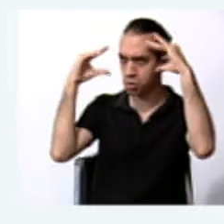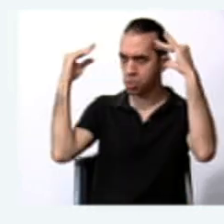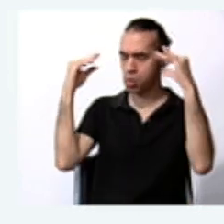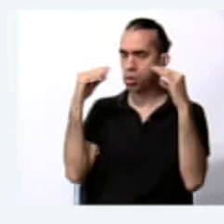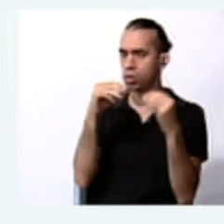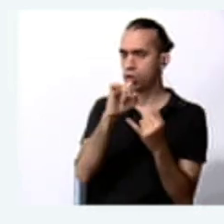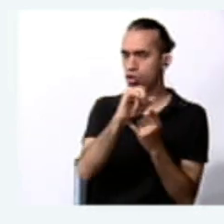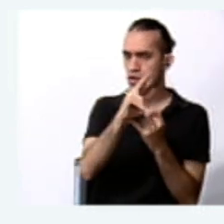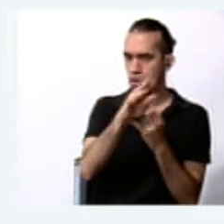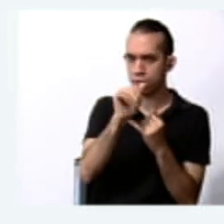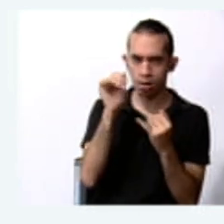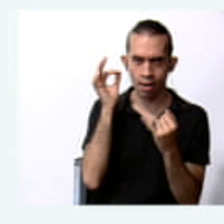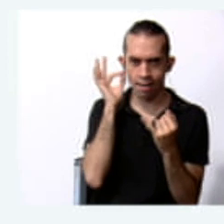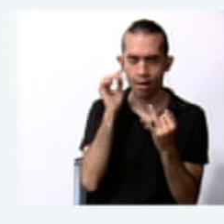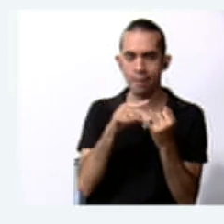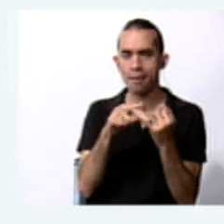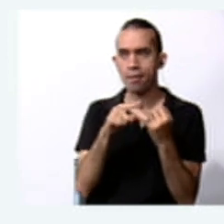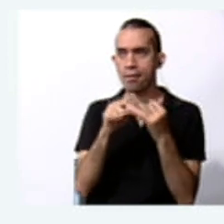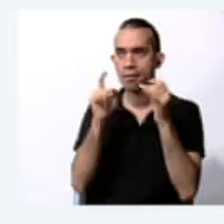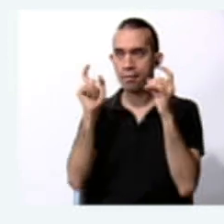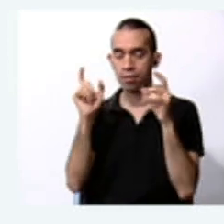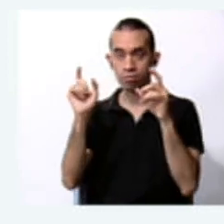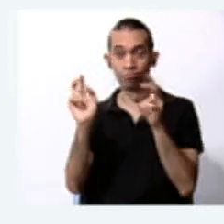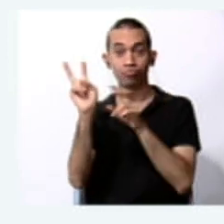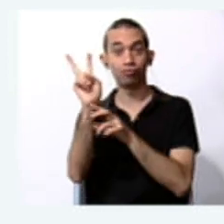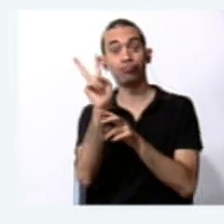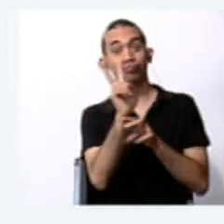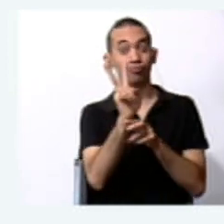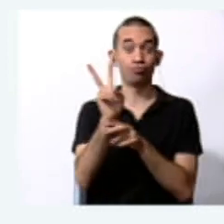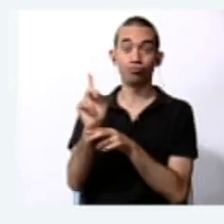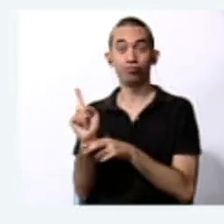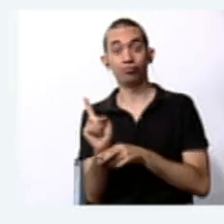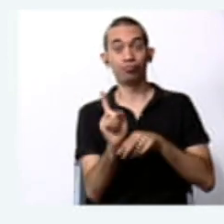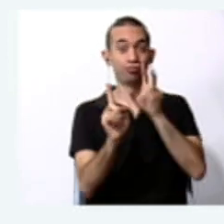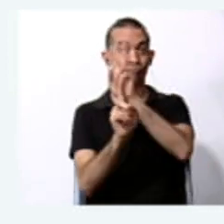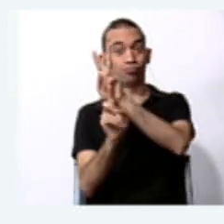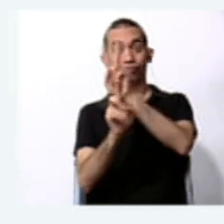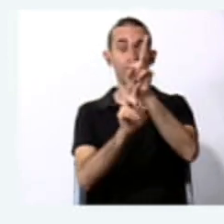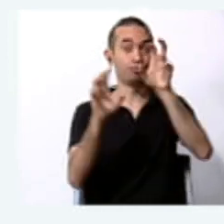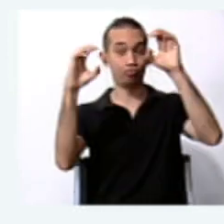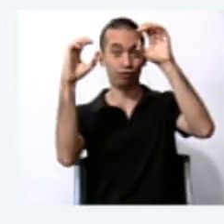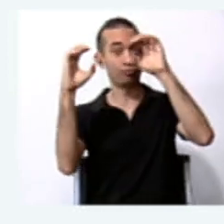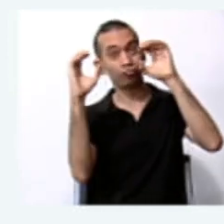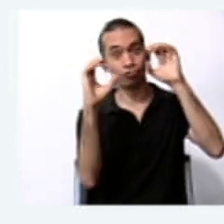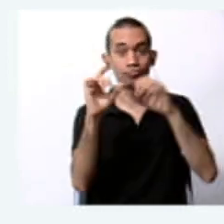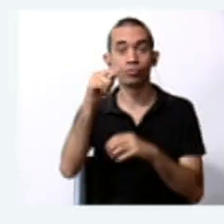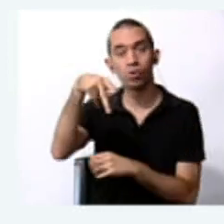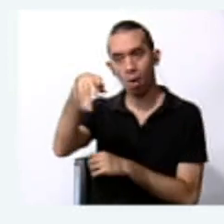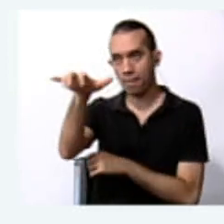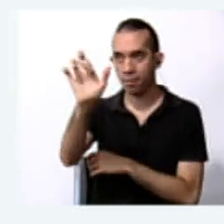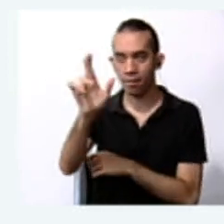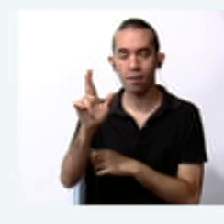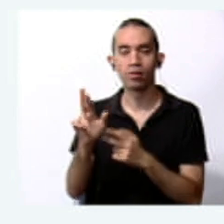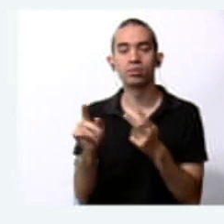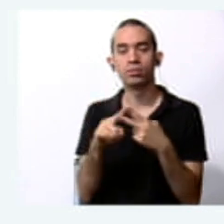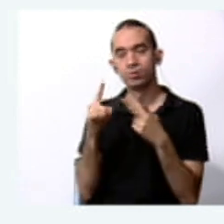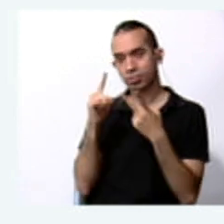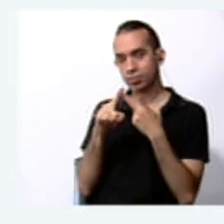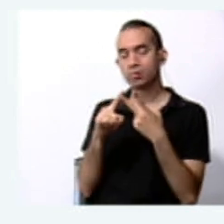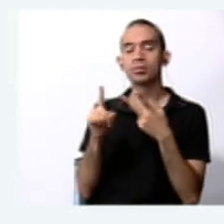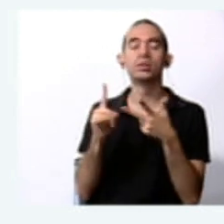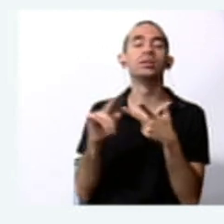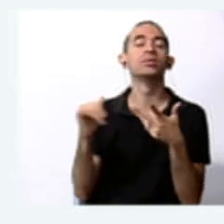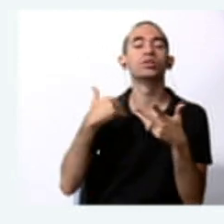Sonia, Quapper, and the farmer. Very good, Zoe. Sonia and Quapper. And also